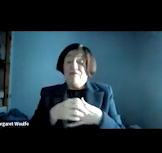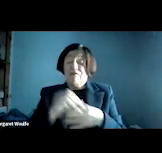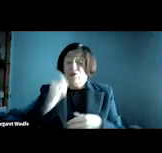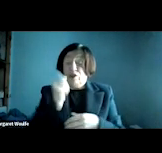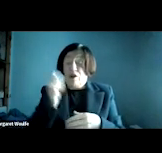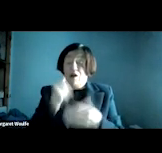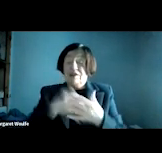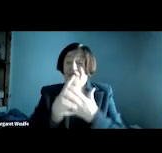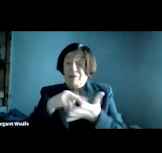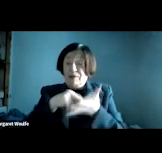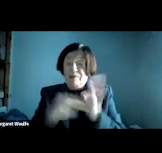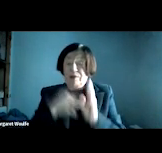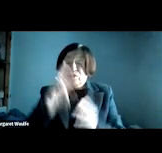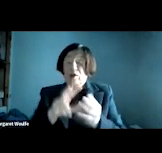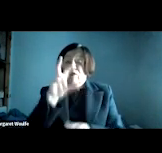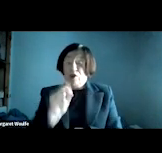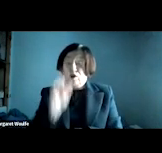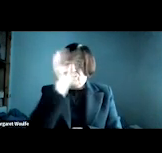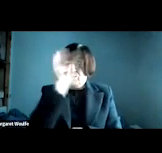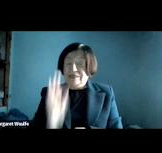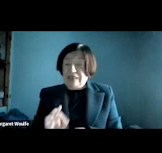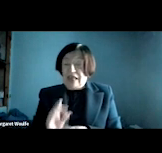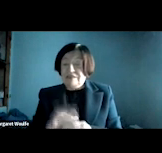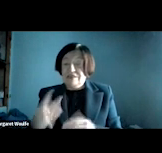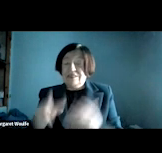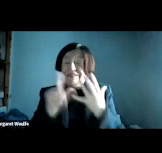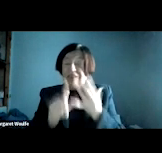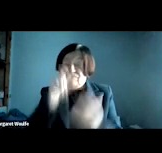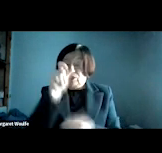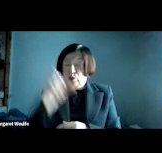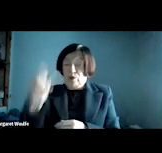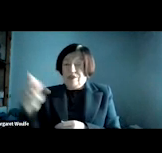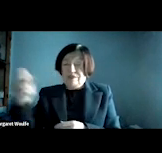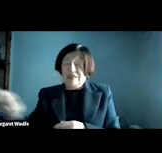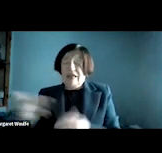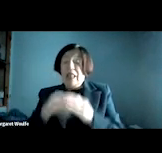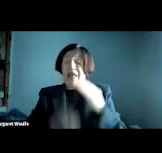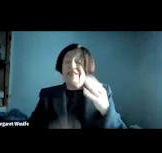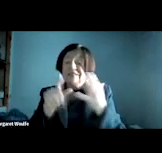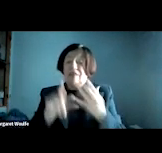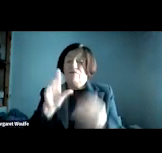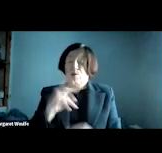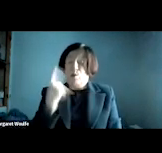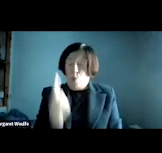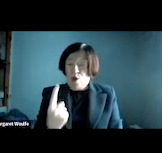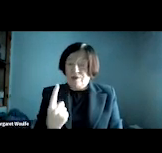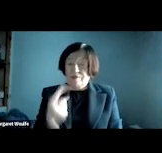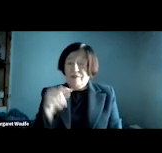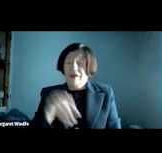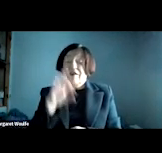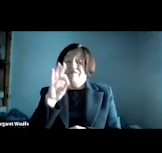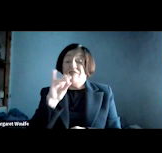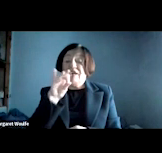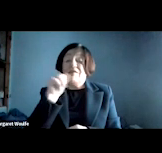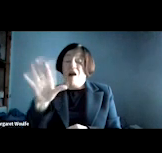plan says there should be 30% in excess of 7 units, and where there's less than 7, at least 1. The Fingal